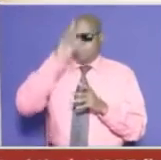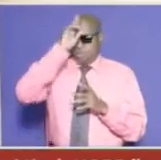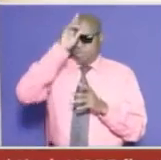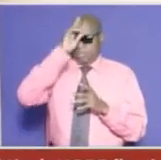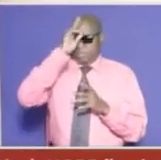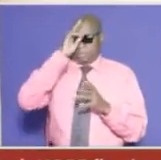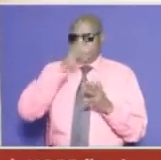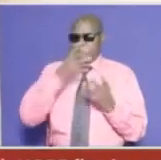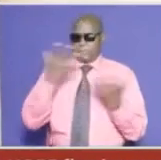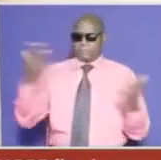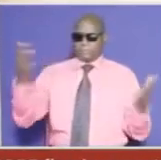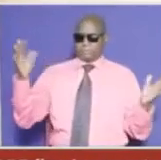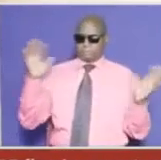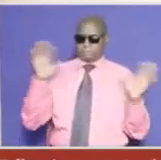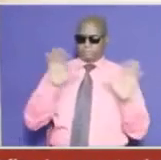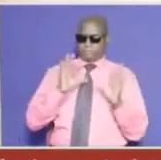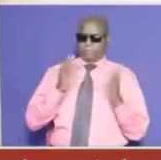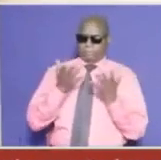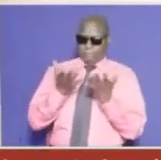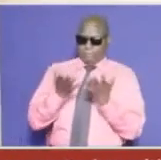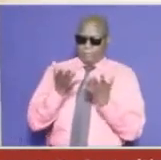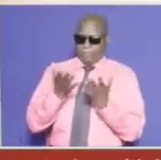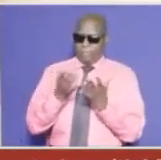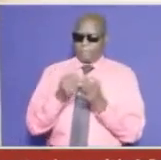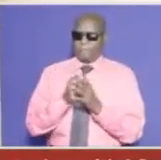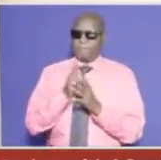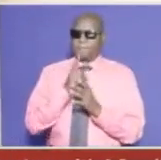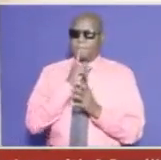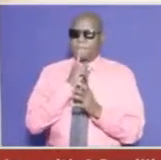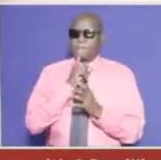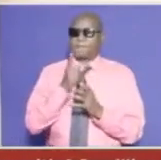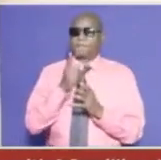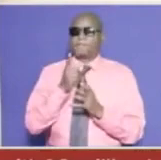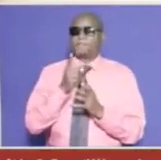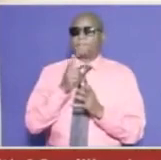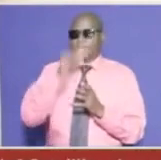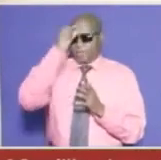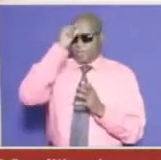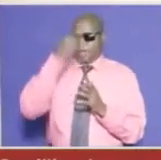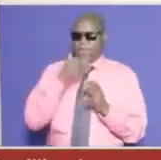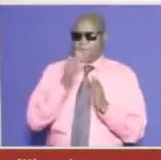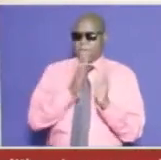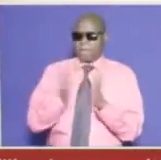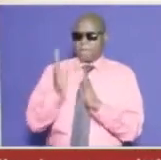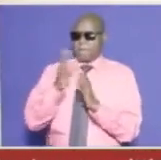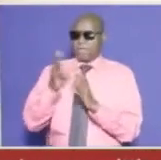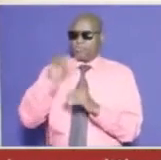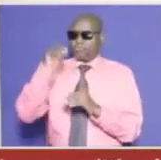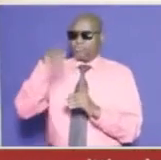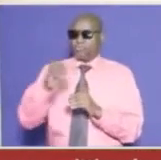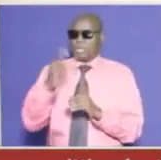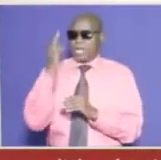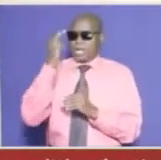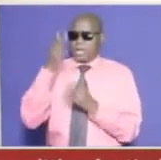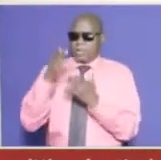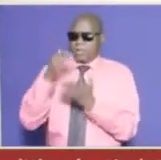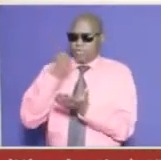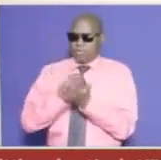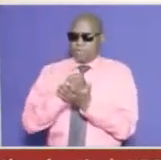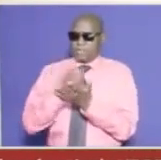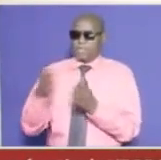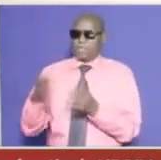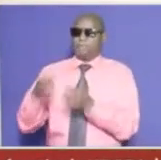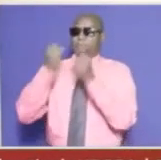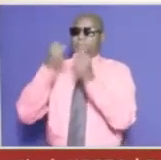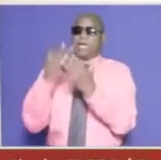officers, Arati alleged that the government has plans to plant guns in his office and have him arrested. At the same time, Governor Simba Arati also